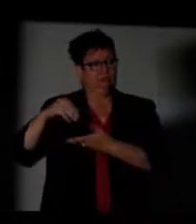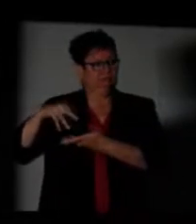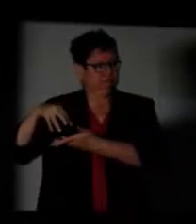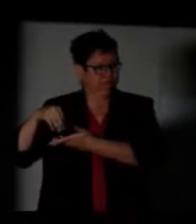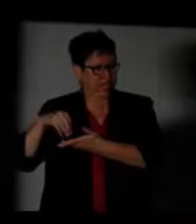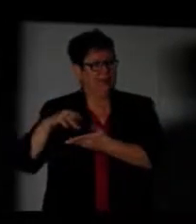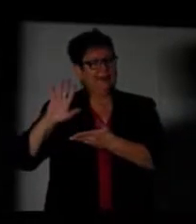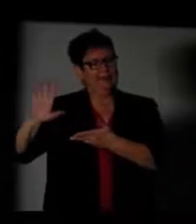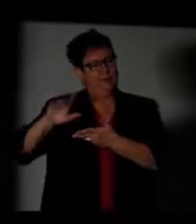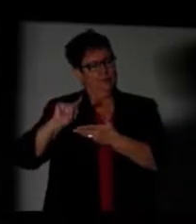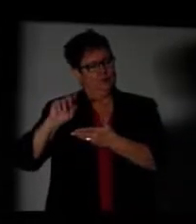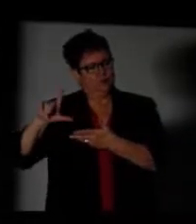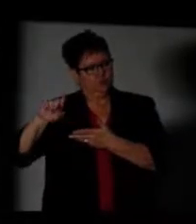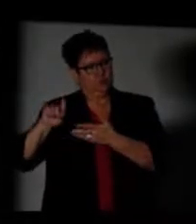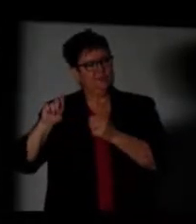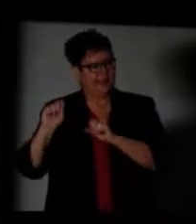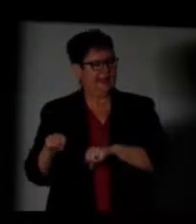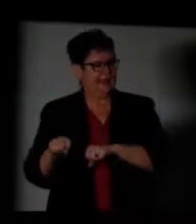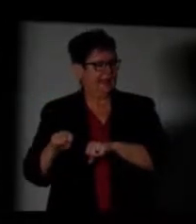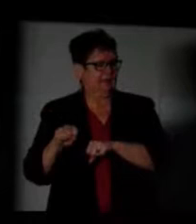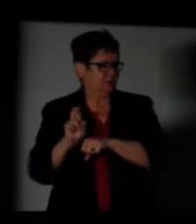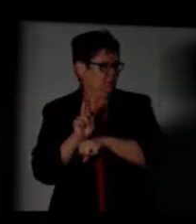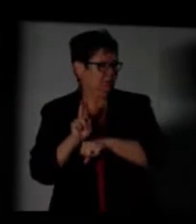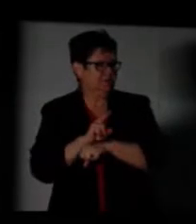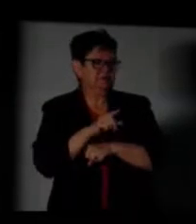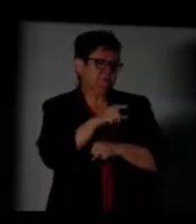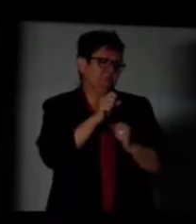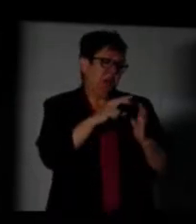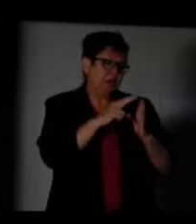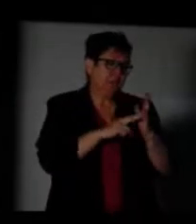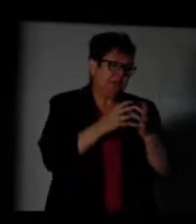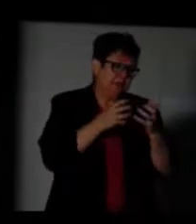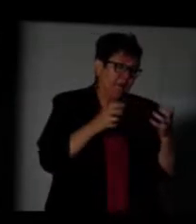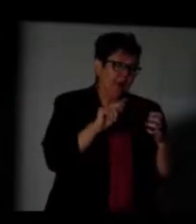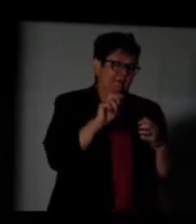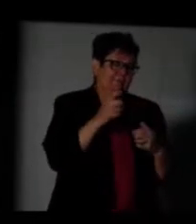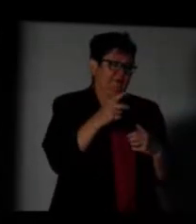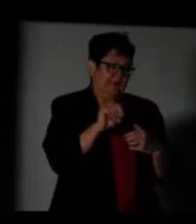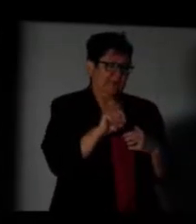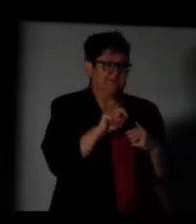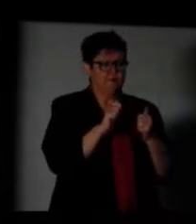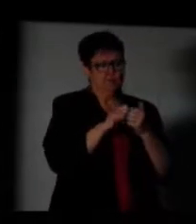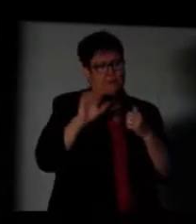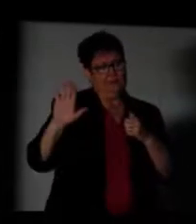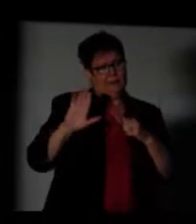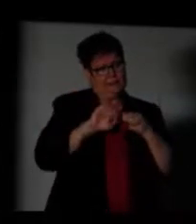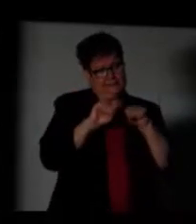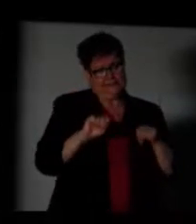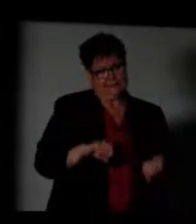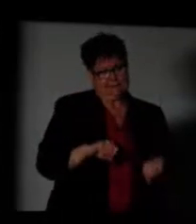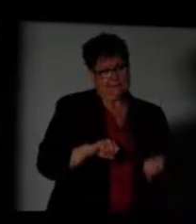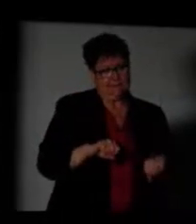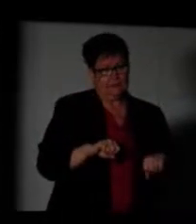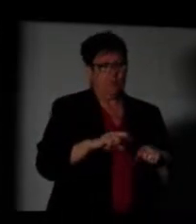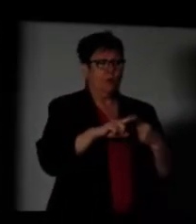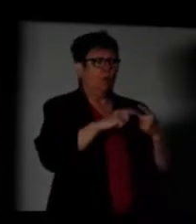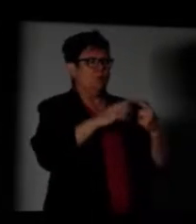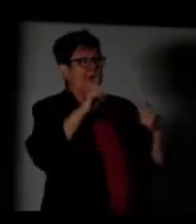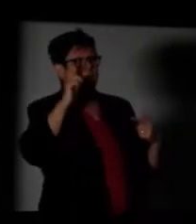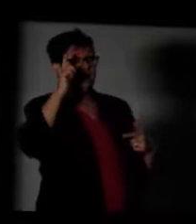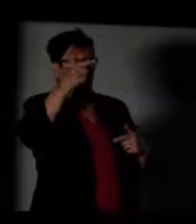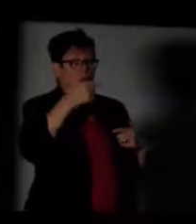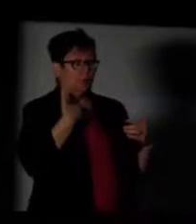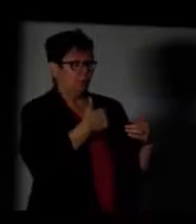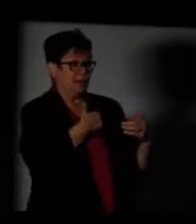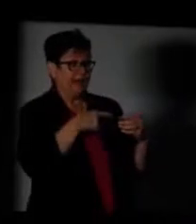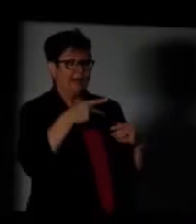of OCR tools that are currently available, you can read a lot of text in these sorts of systems. And we have pipelines for turning